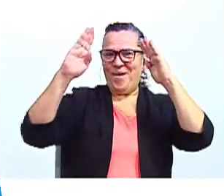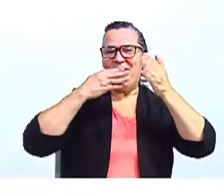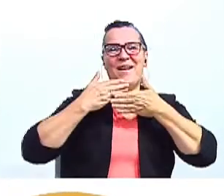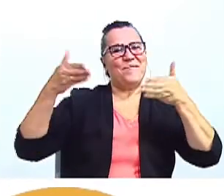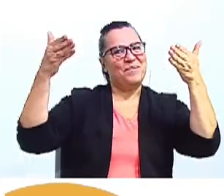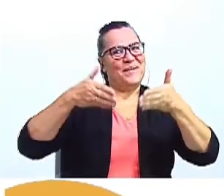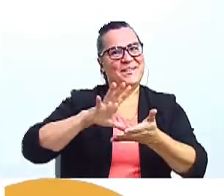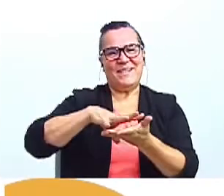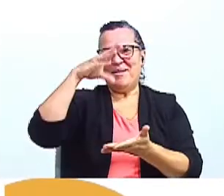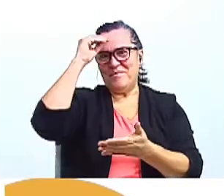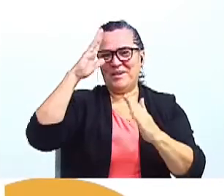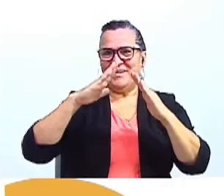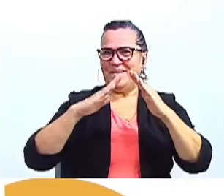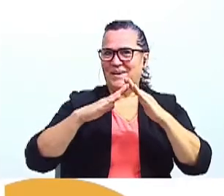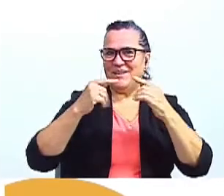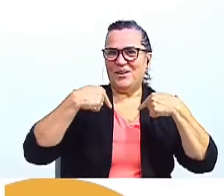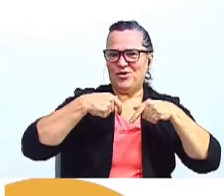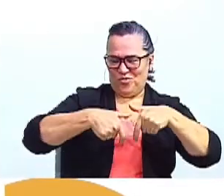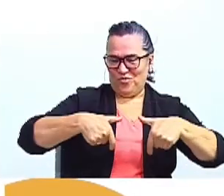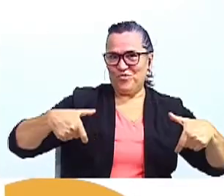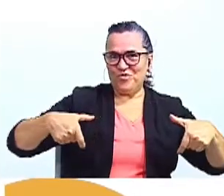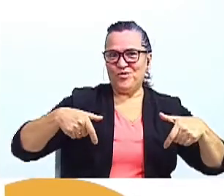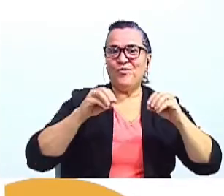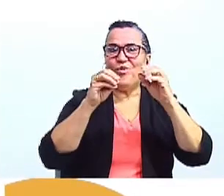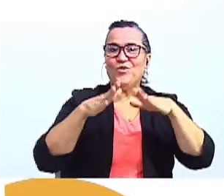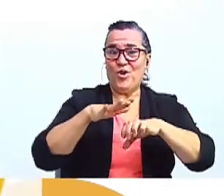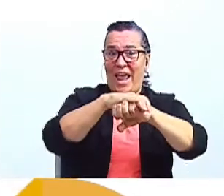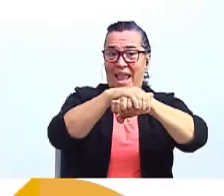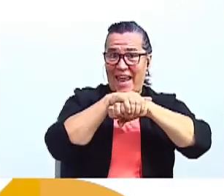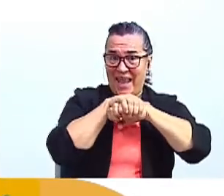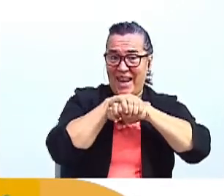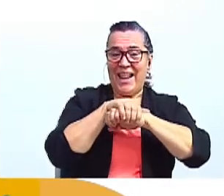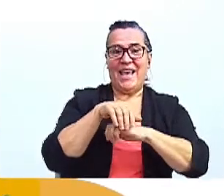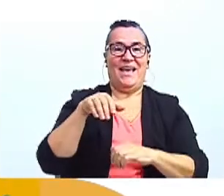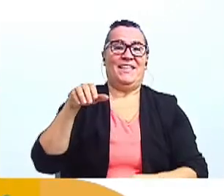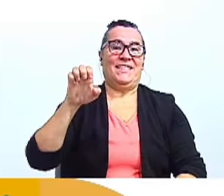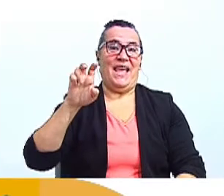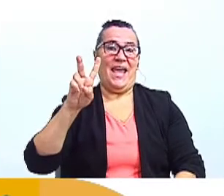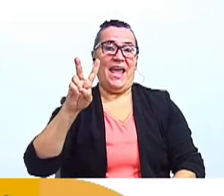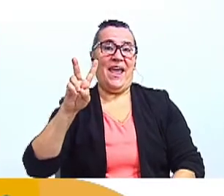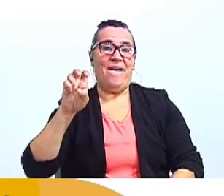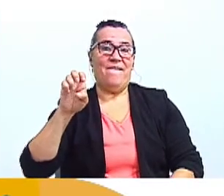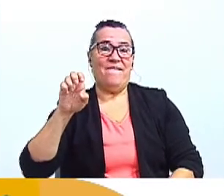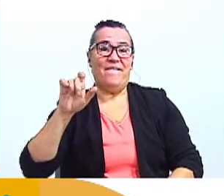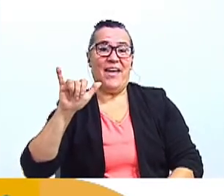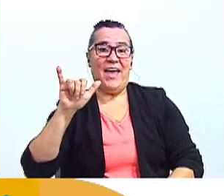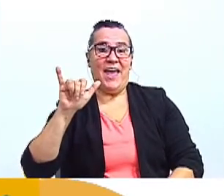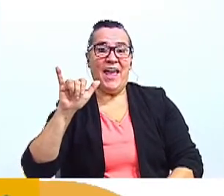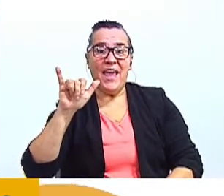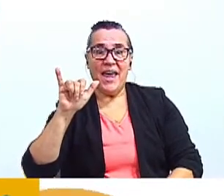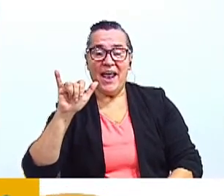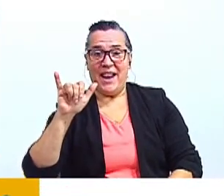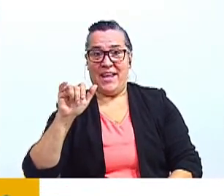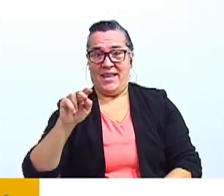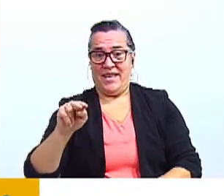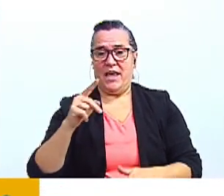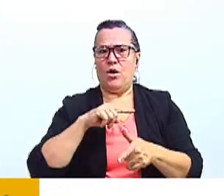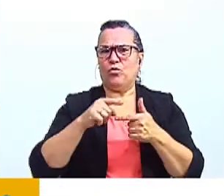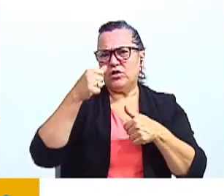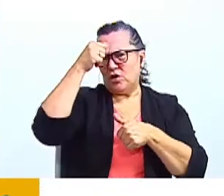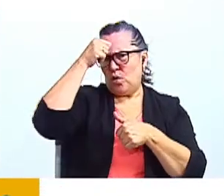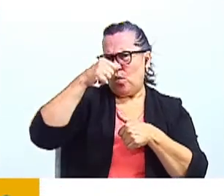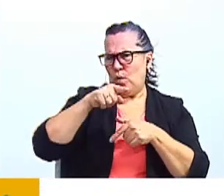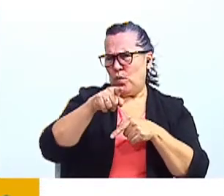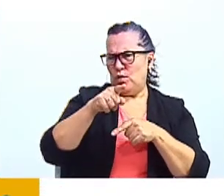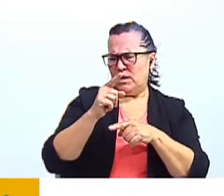Welcome to Aprendo en Casa. I am teacher Evelyn and I'm very happy to be here with you. Do you remember what we covered on